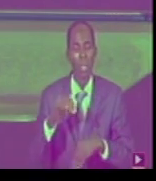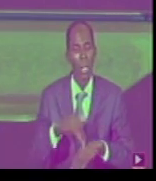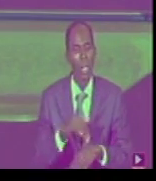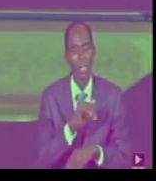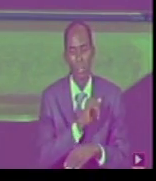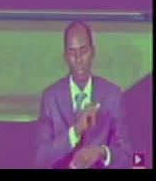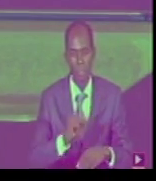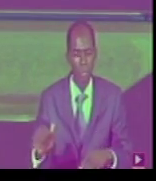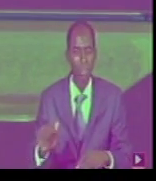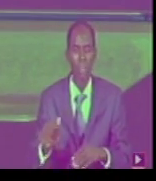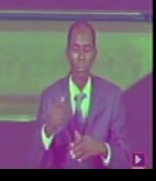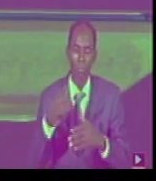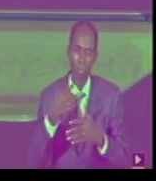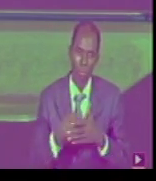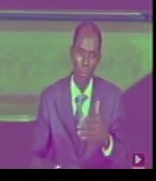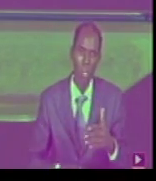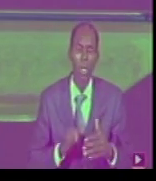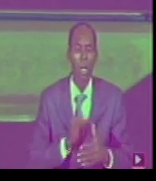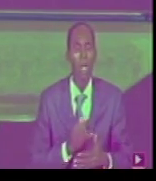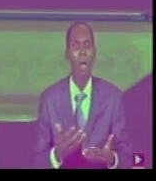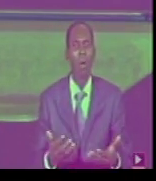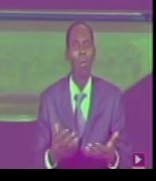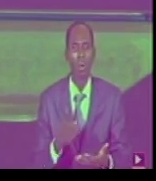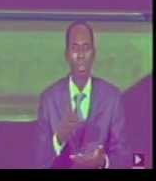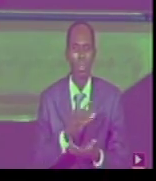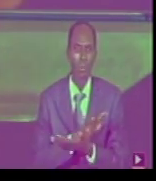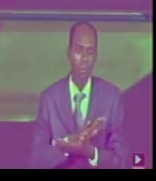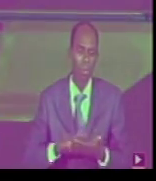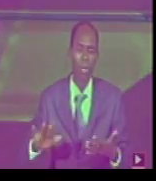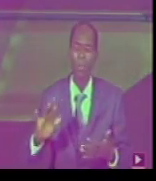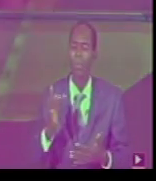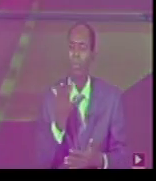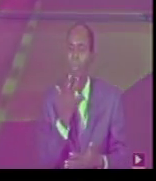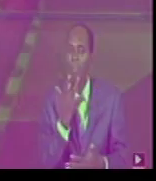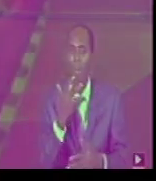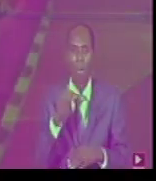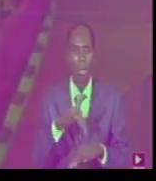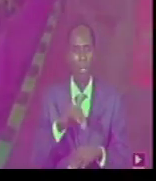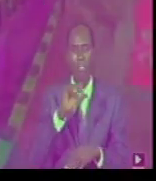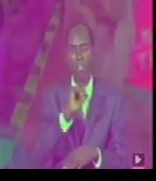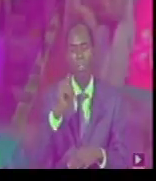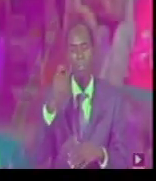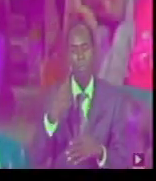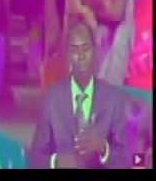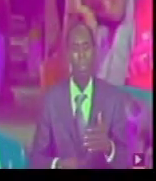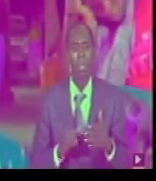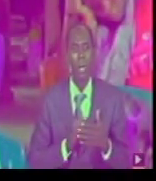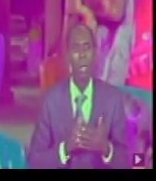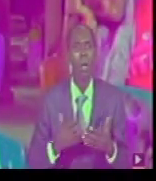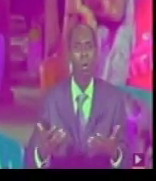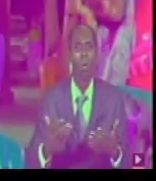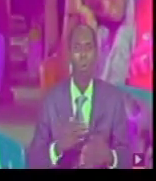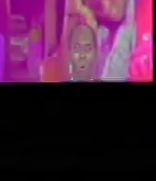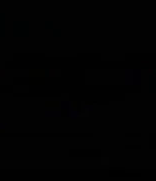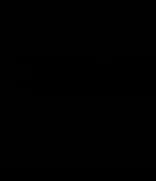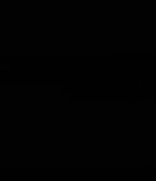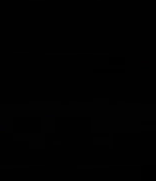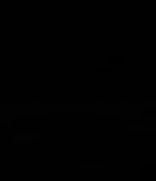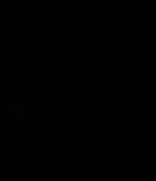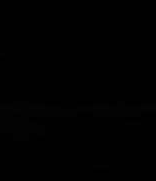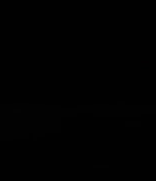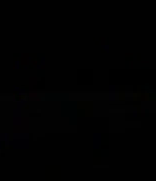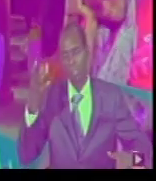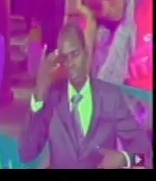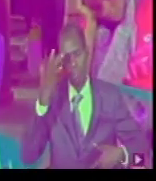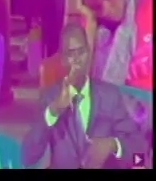divine favor at a price. I want the plagues all to be totally